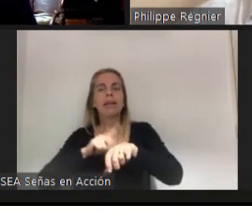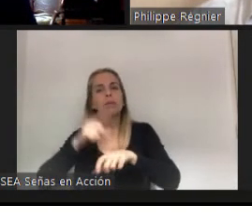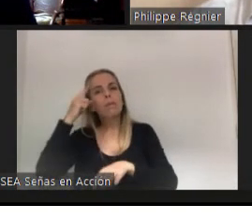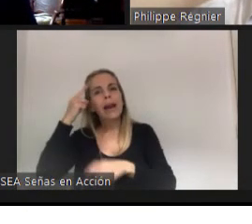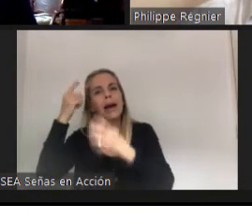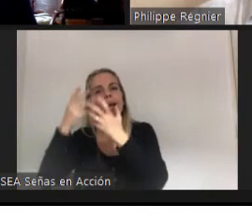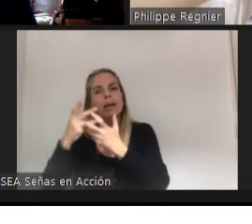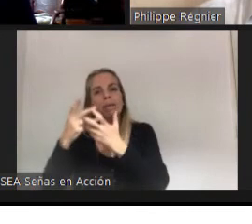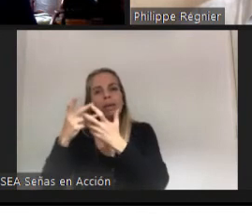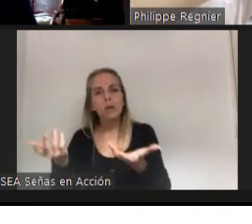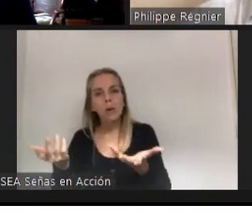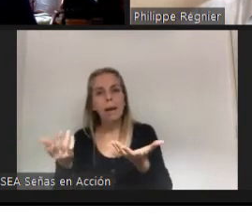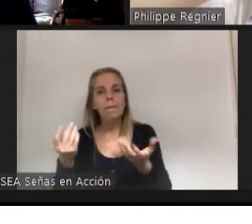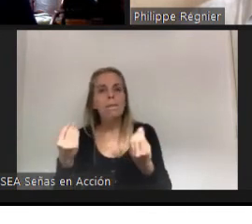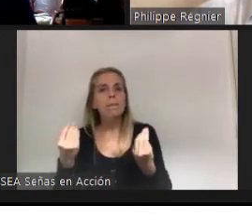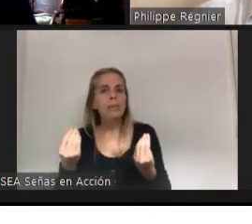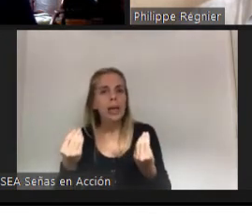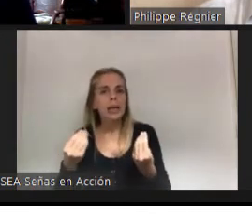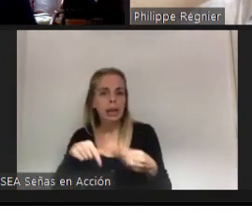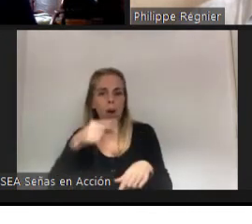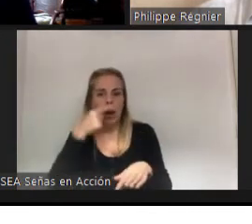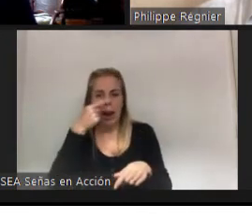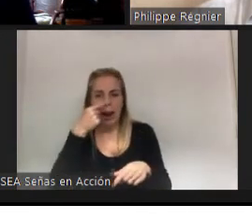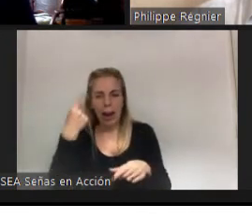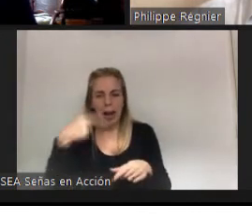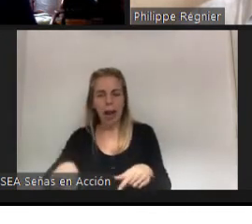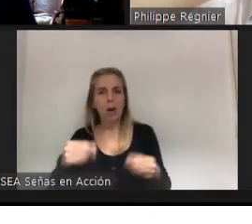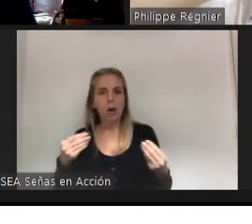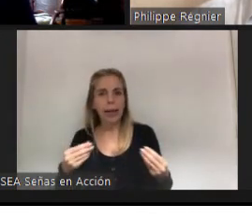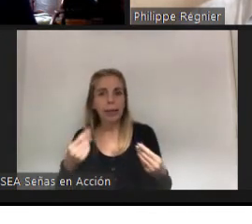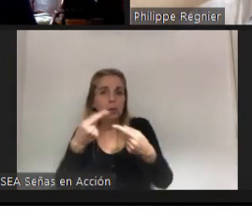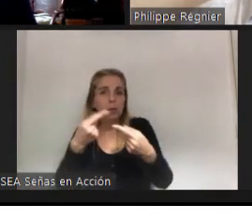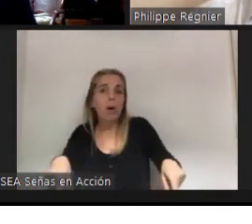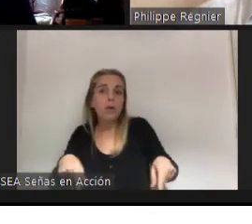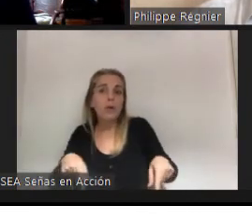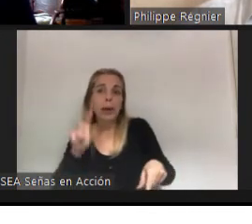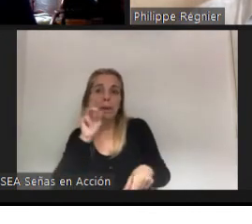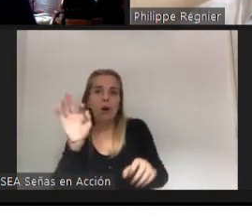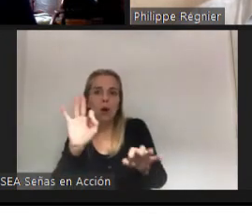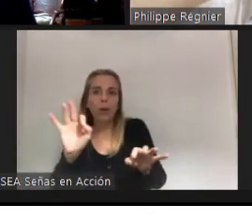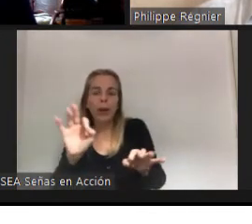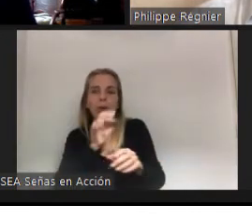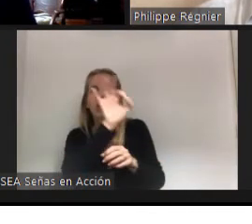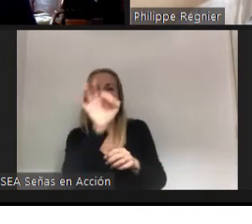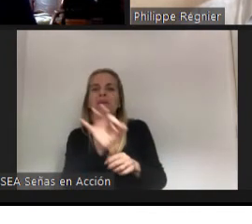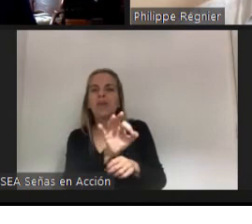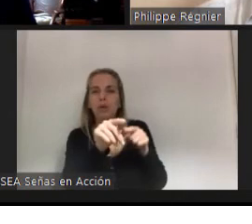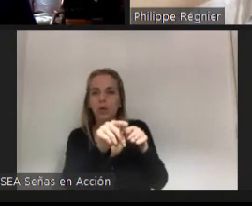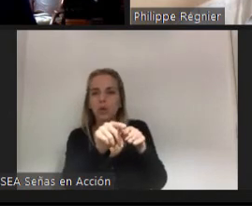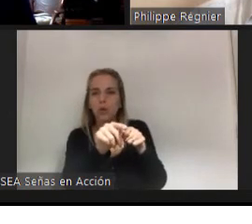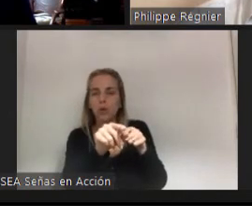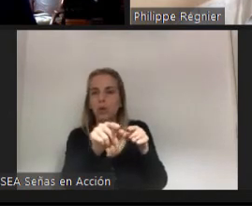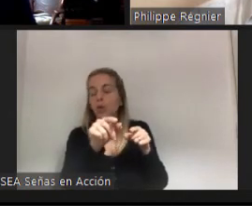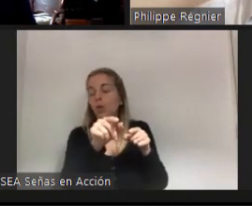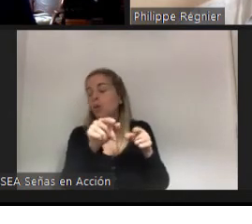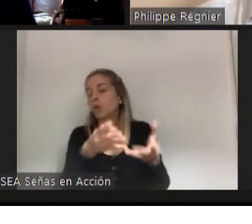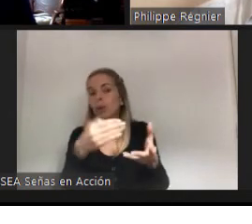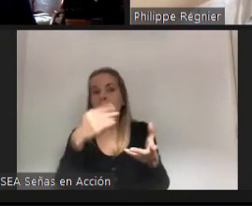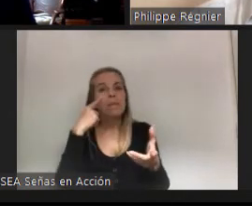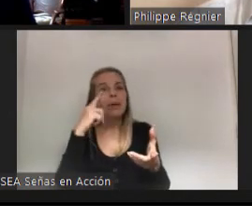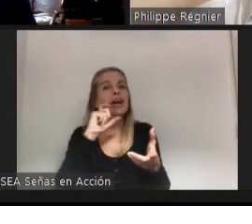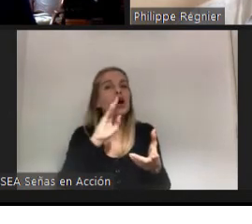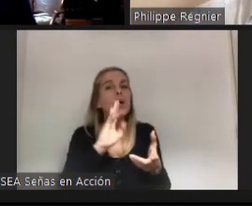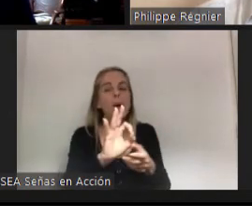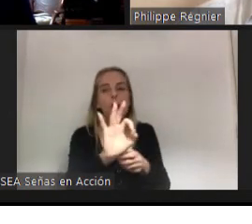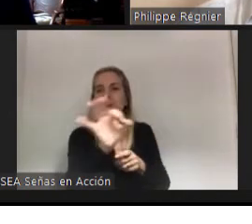But to some point, we are in front of something we don't see. It's the invisible, the microbe. I